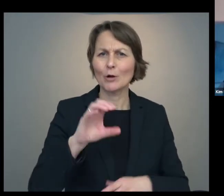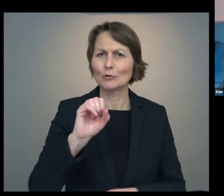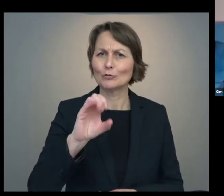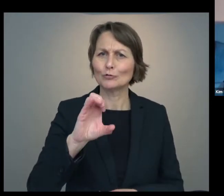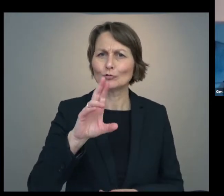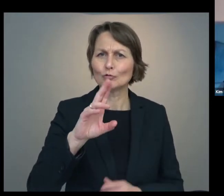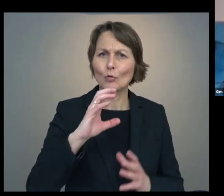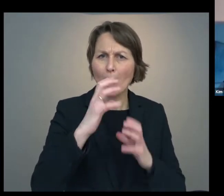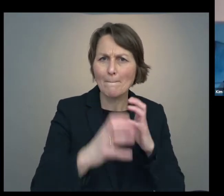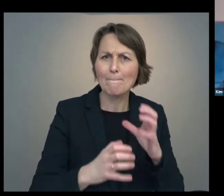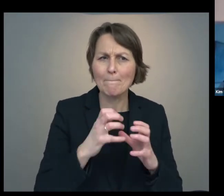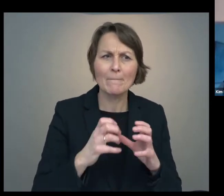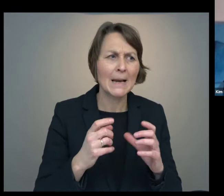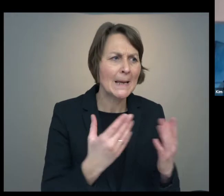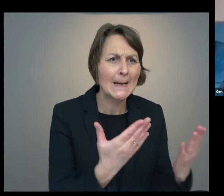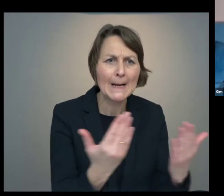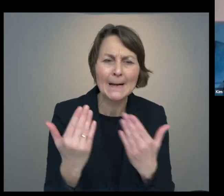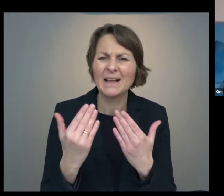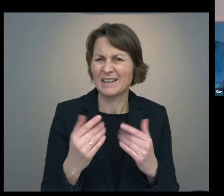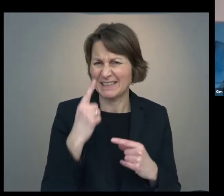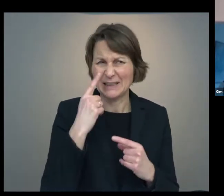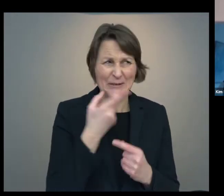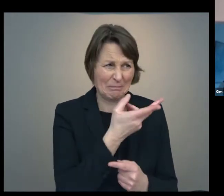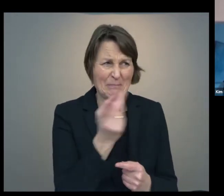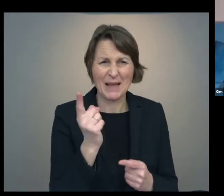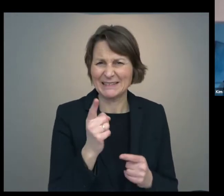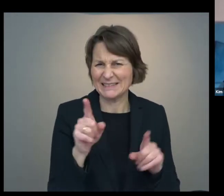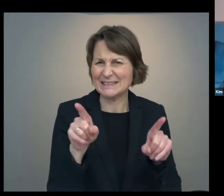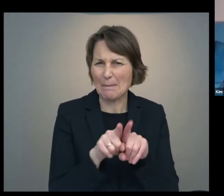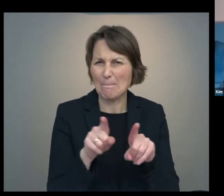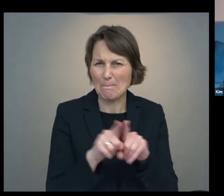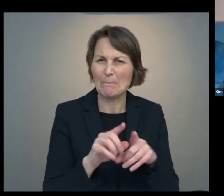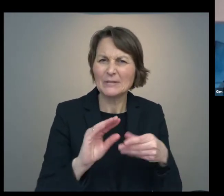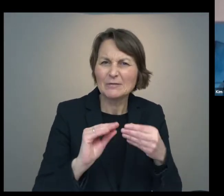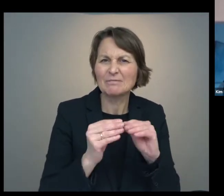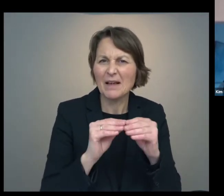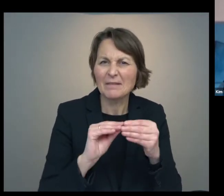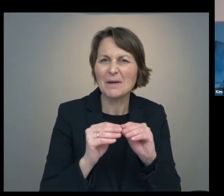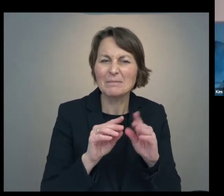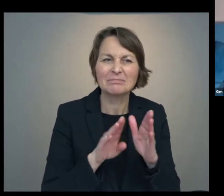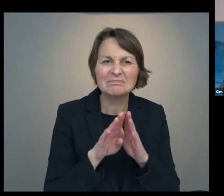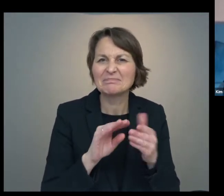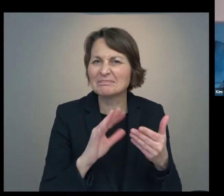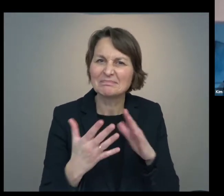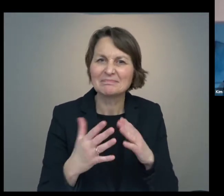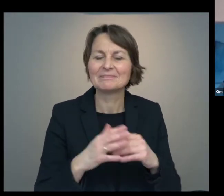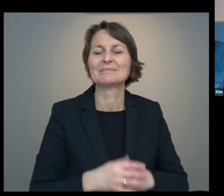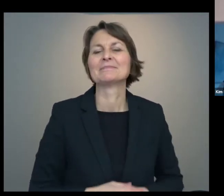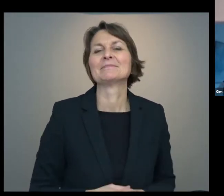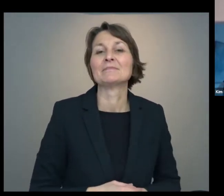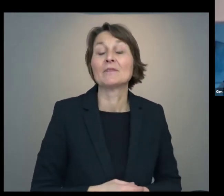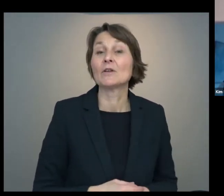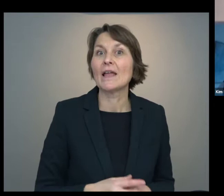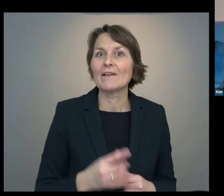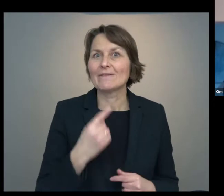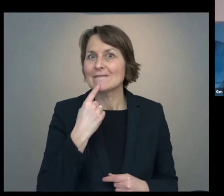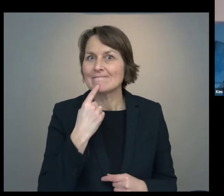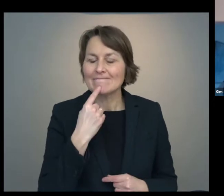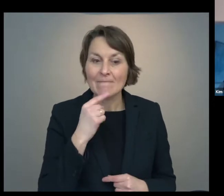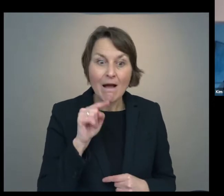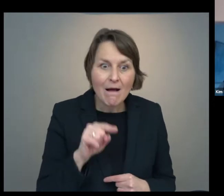like I'm sure most developers do a similar thing, right? And when issues